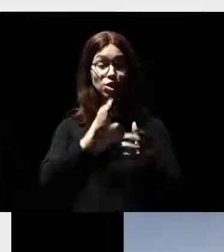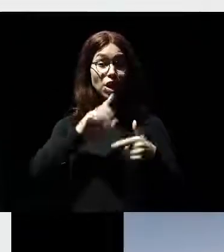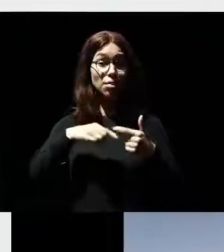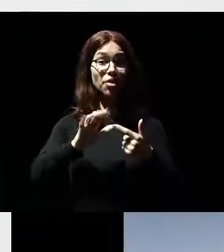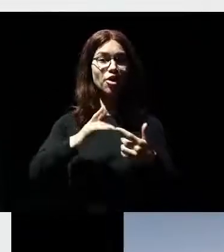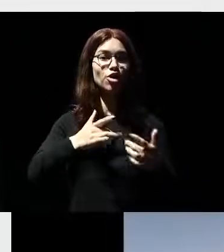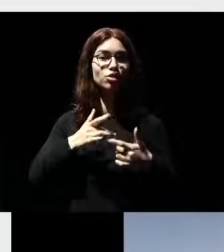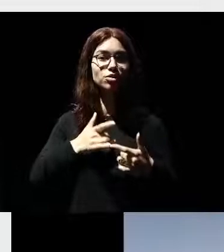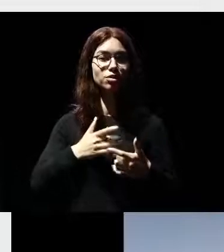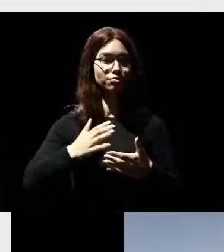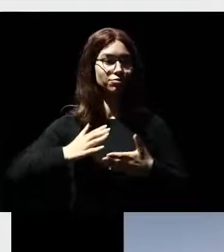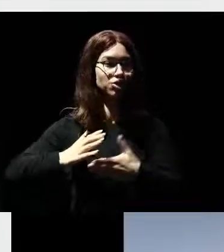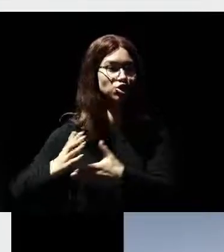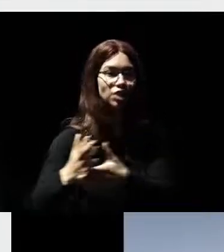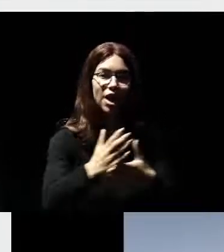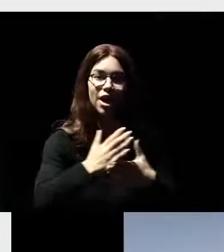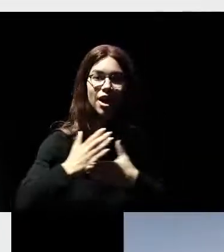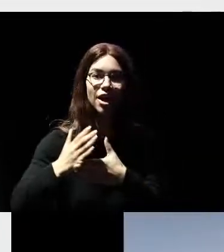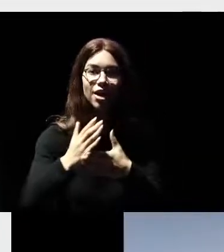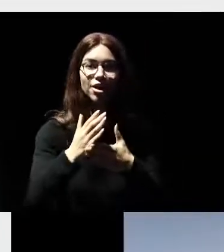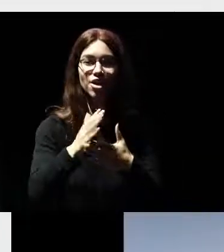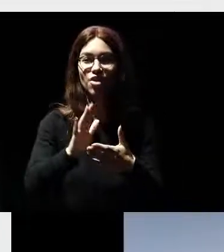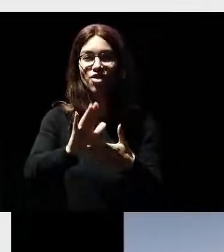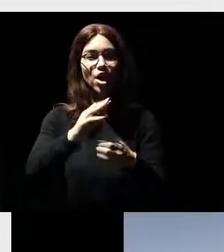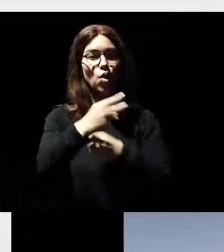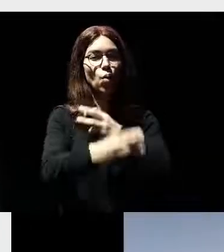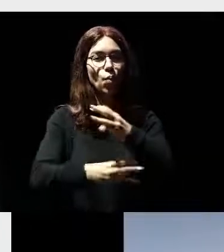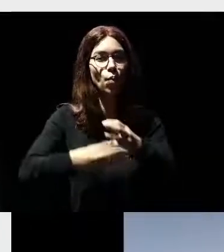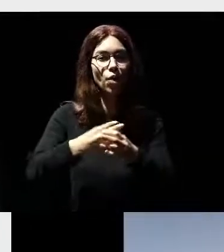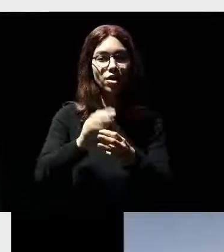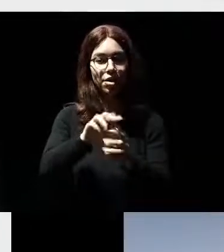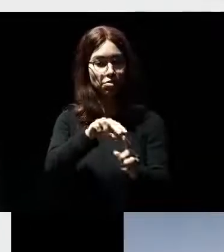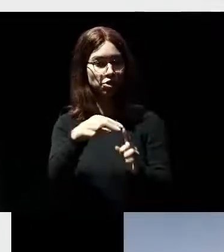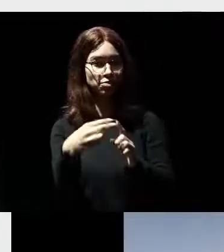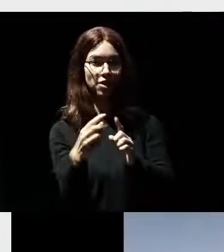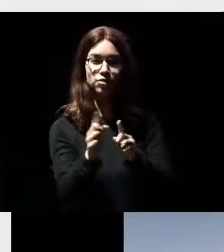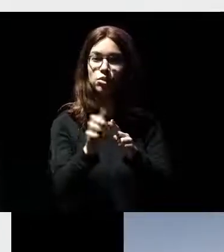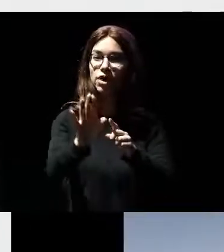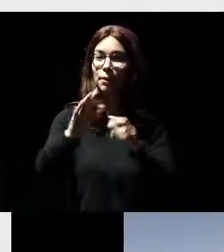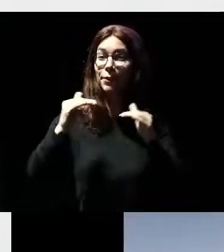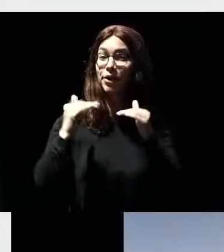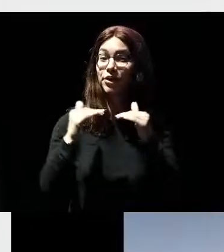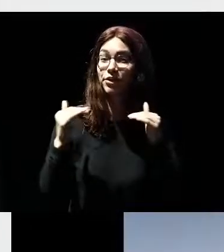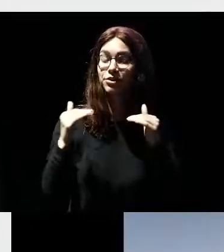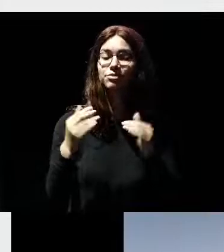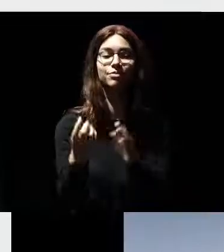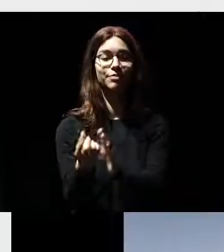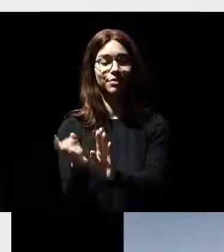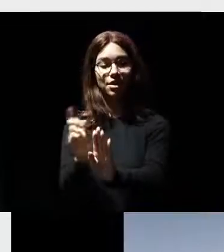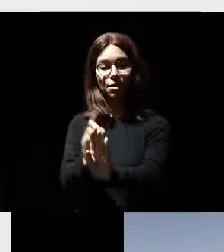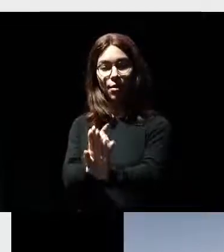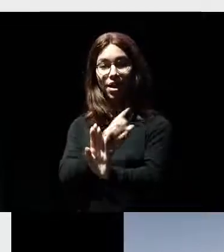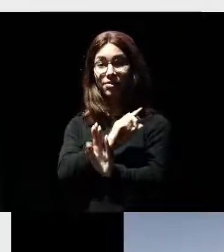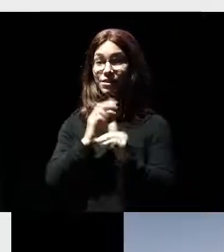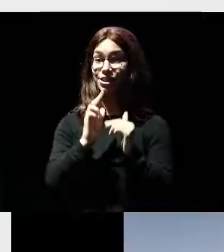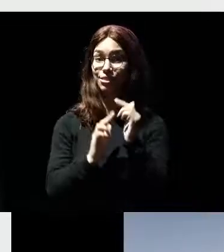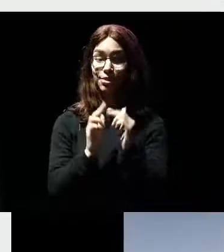concerns about their world to their fellow students. On the back of the building,